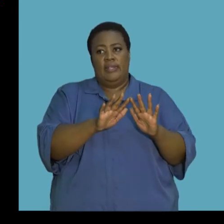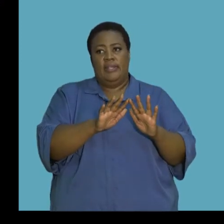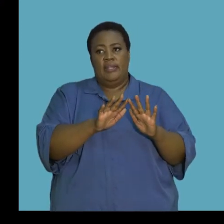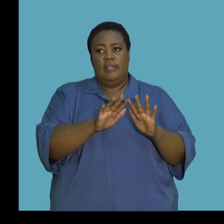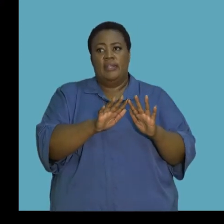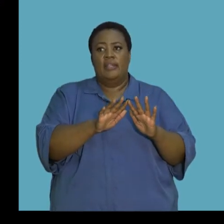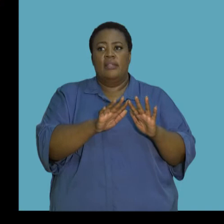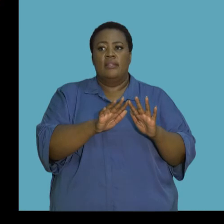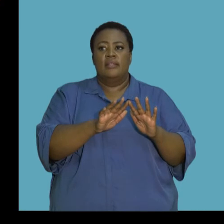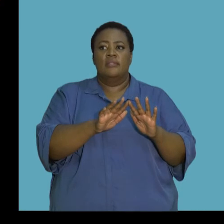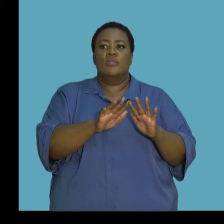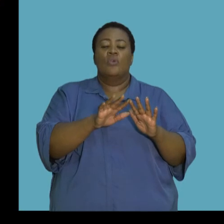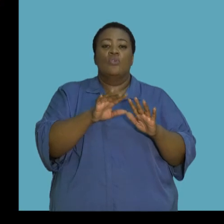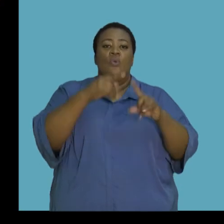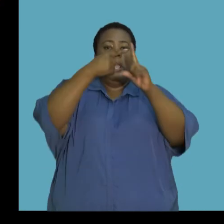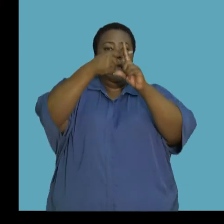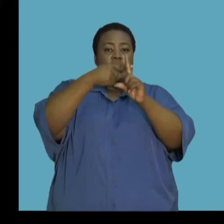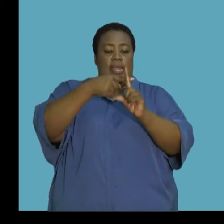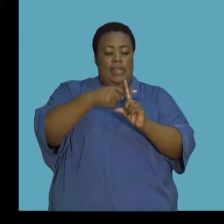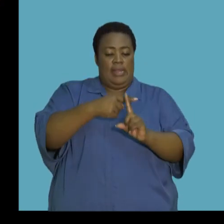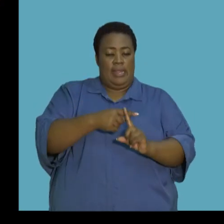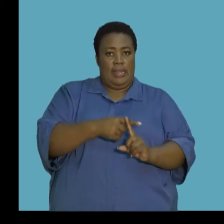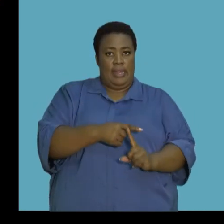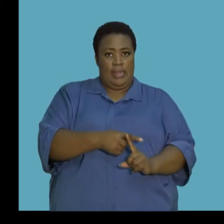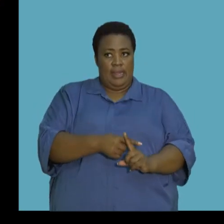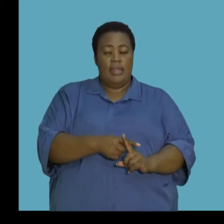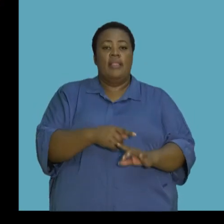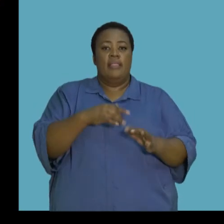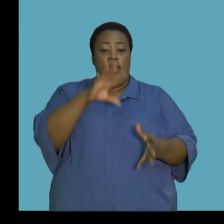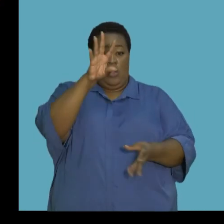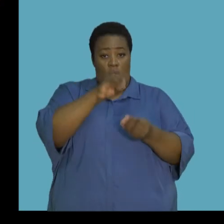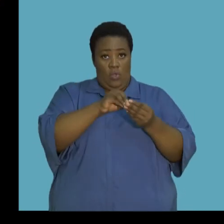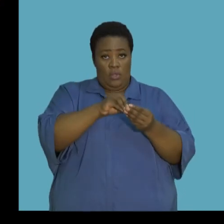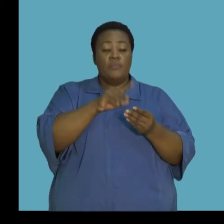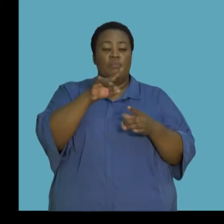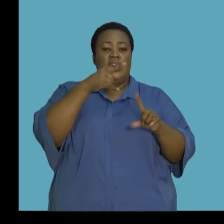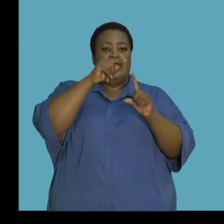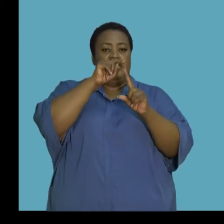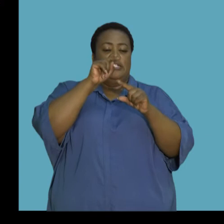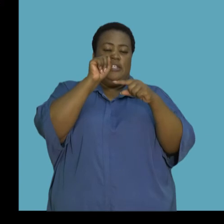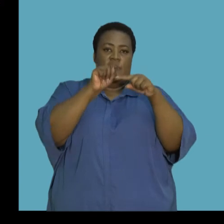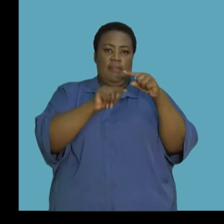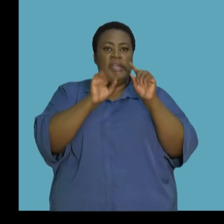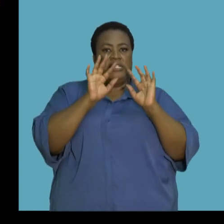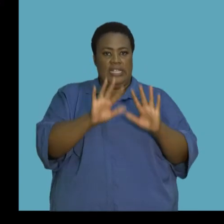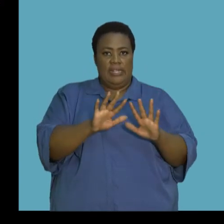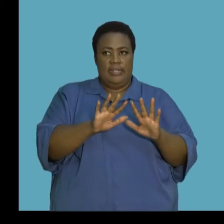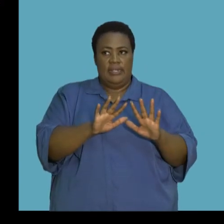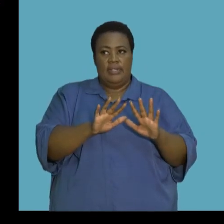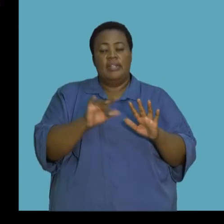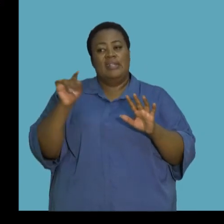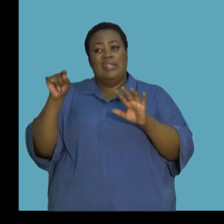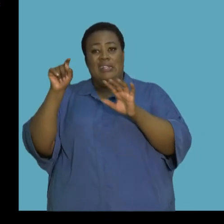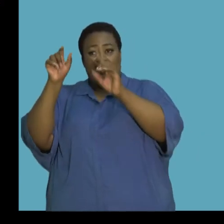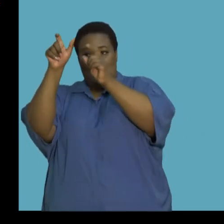by 10. And so essentially it's the total of these. So you've got to add them up, and you've got to divide by 10, and you've got to do the